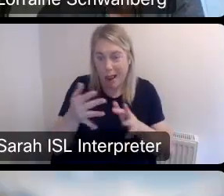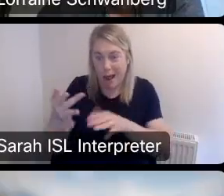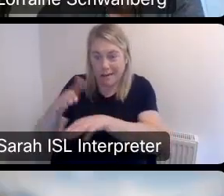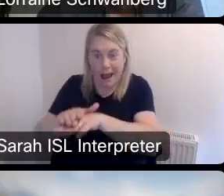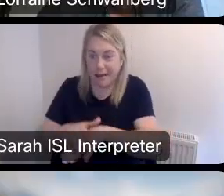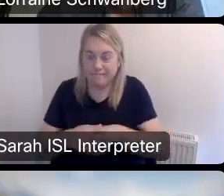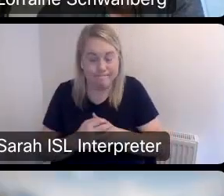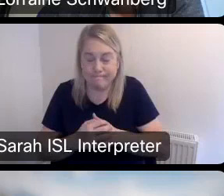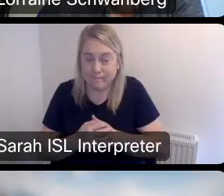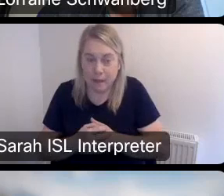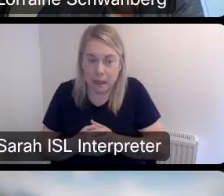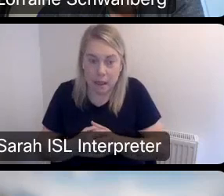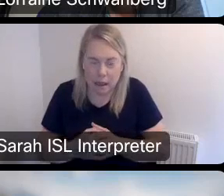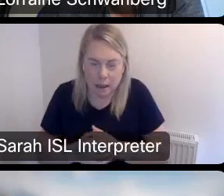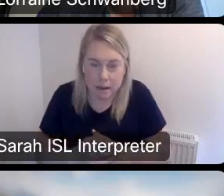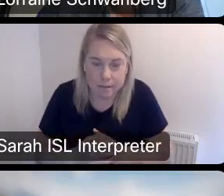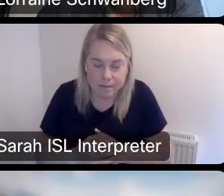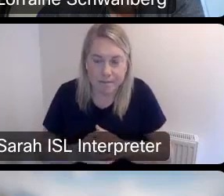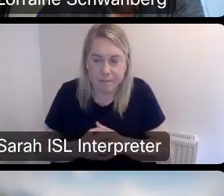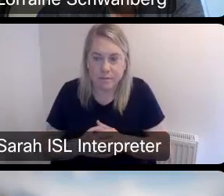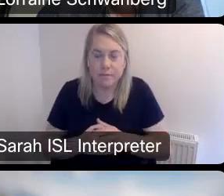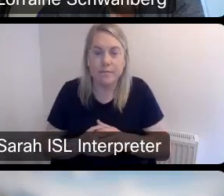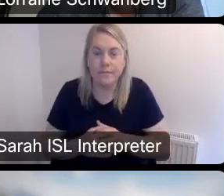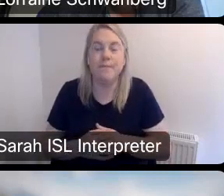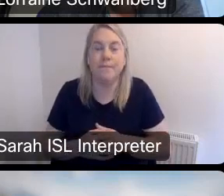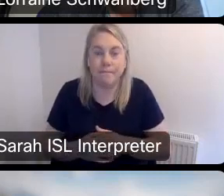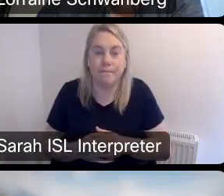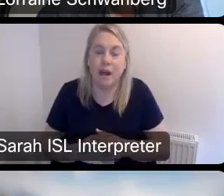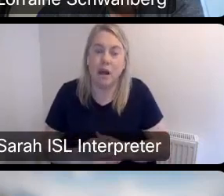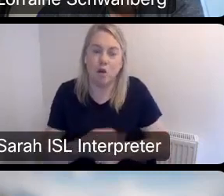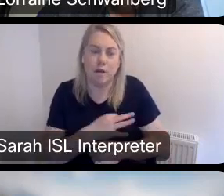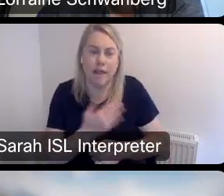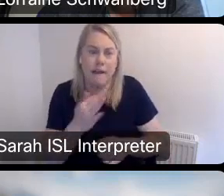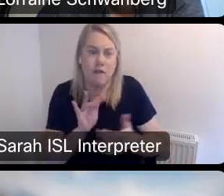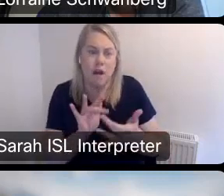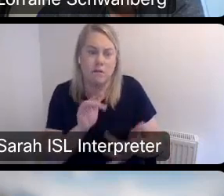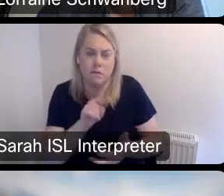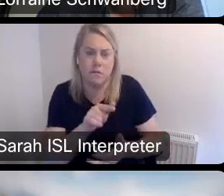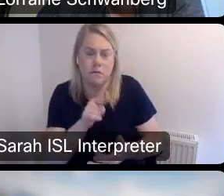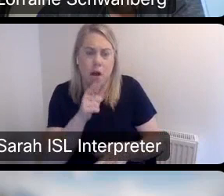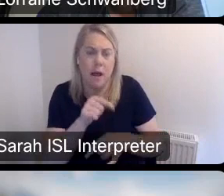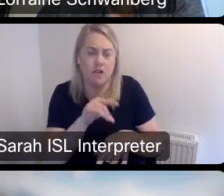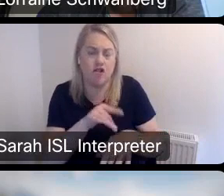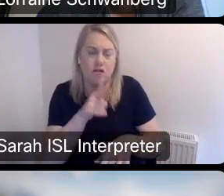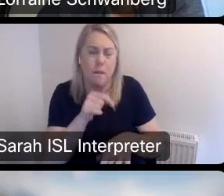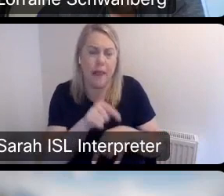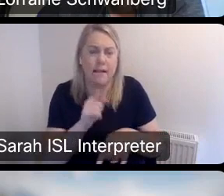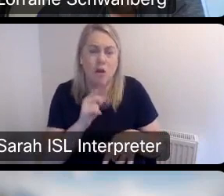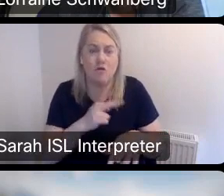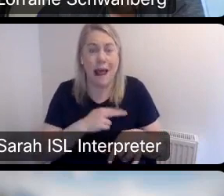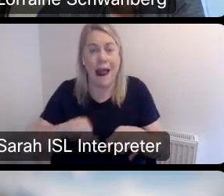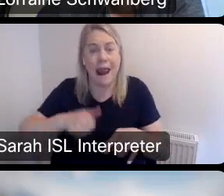Thank you. That's it's good that you touch on that, because the next question does relate to ASA